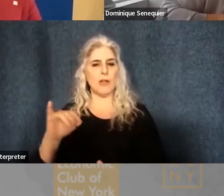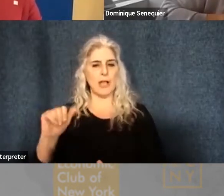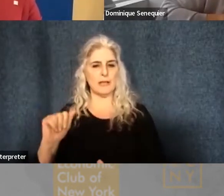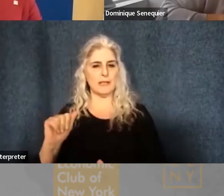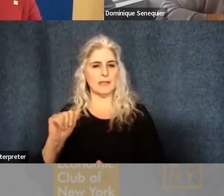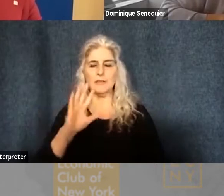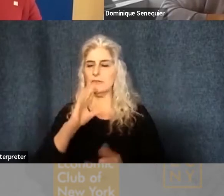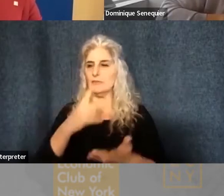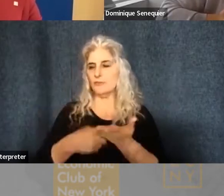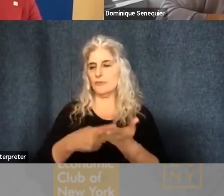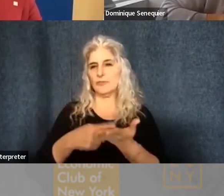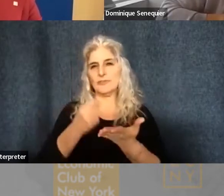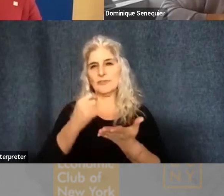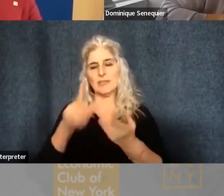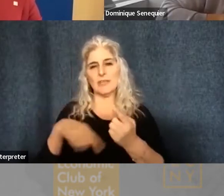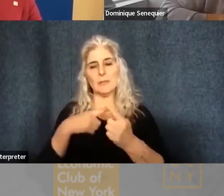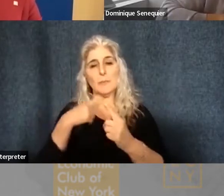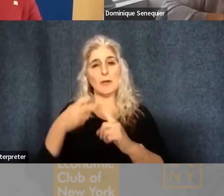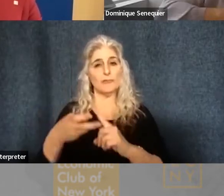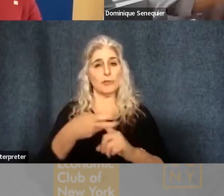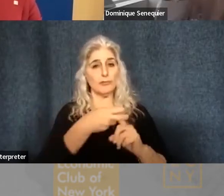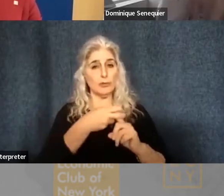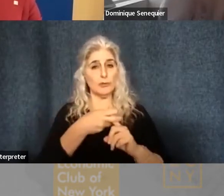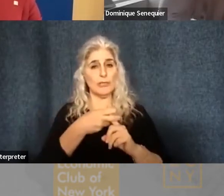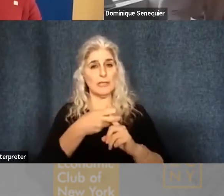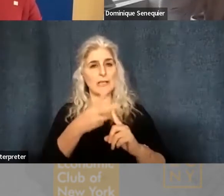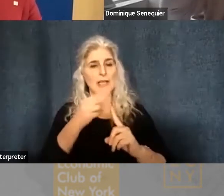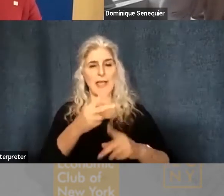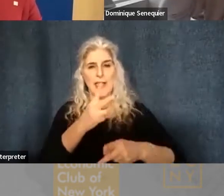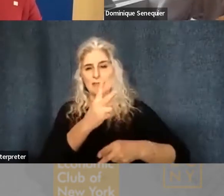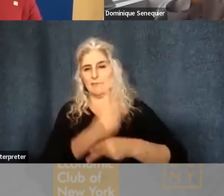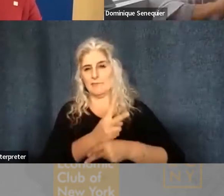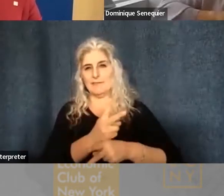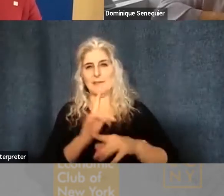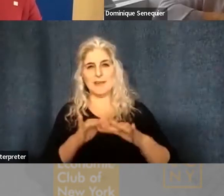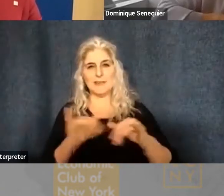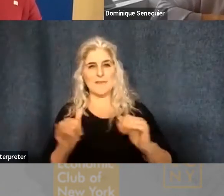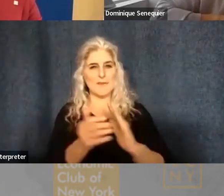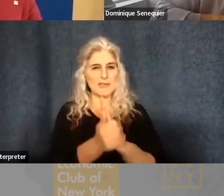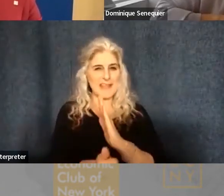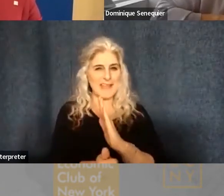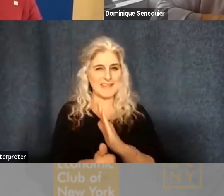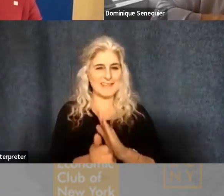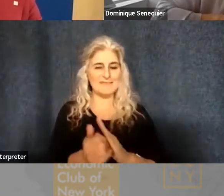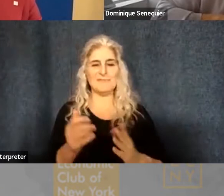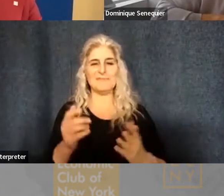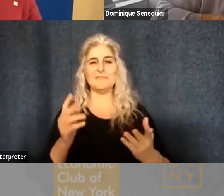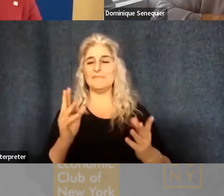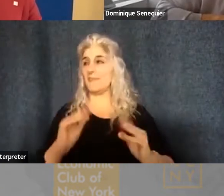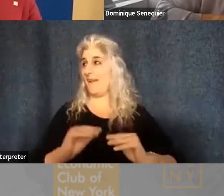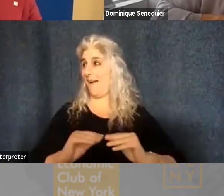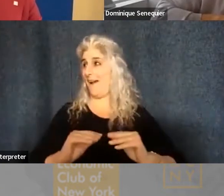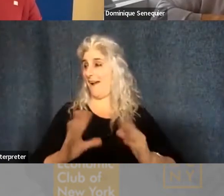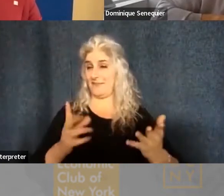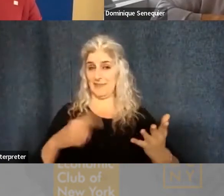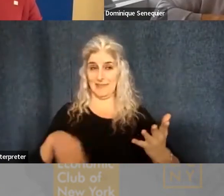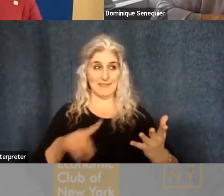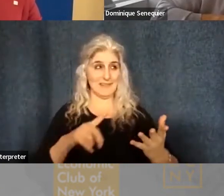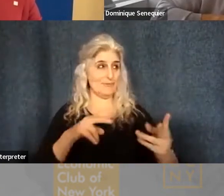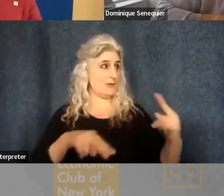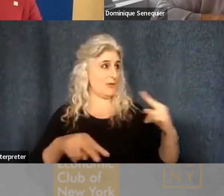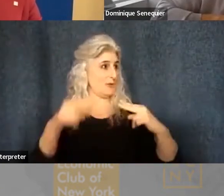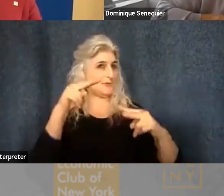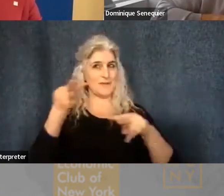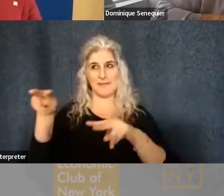recruiting and recruiting and retaining diverse talent. So obviously we've all looked around, we're all probably seeing